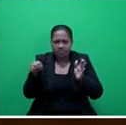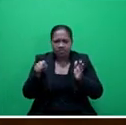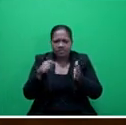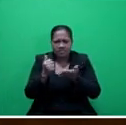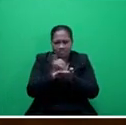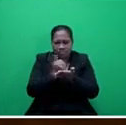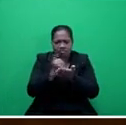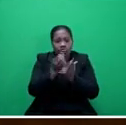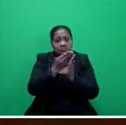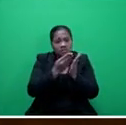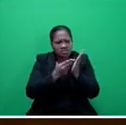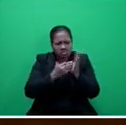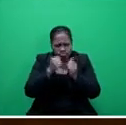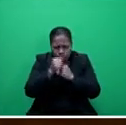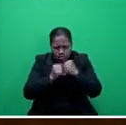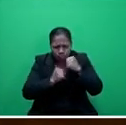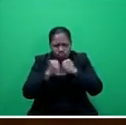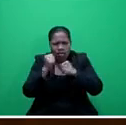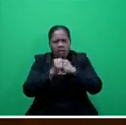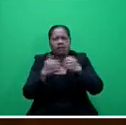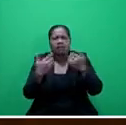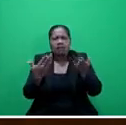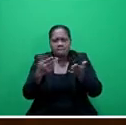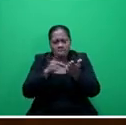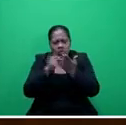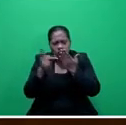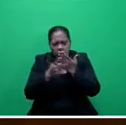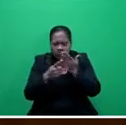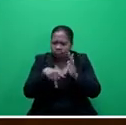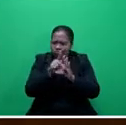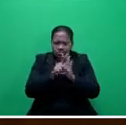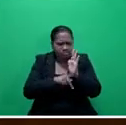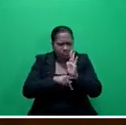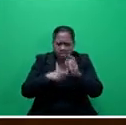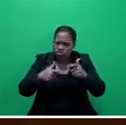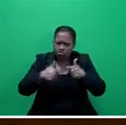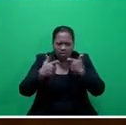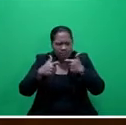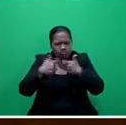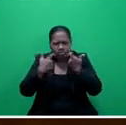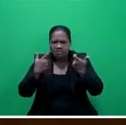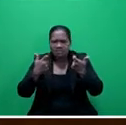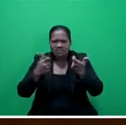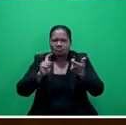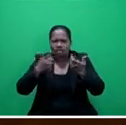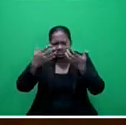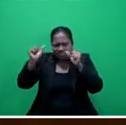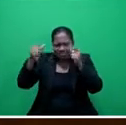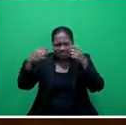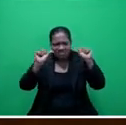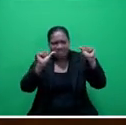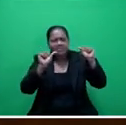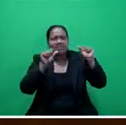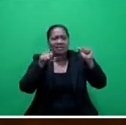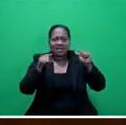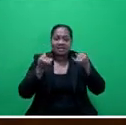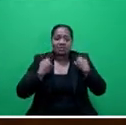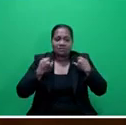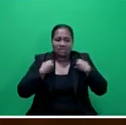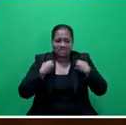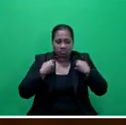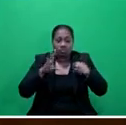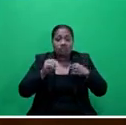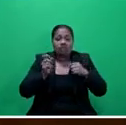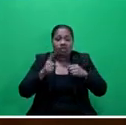allocations, programs and activities, policies, challenges, highlights, priorities for the coming years, and its implementation of the